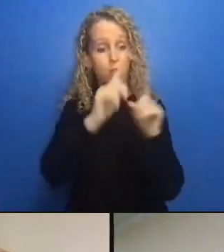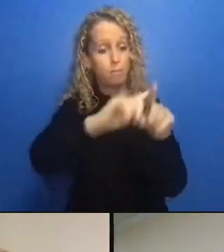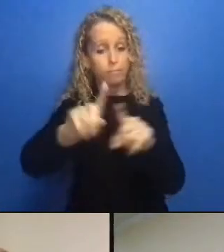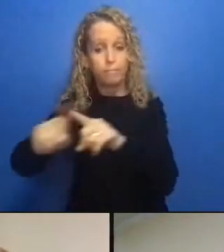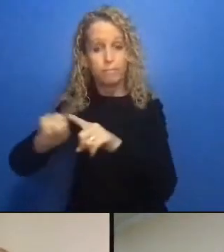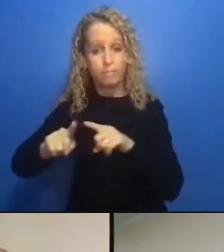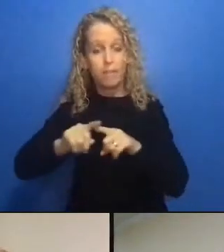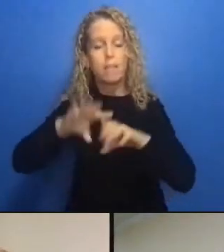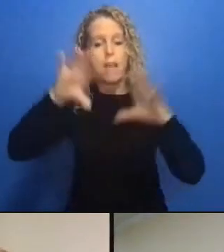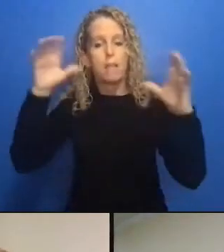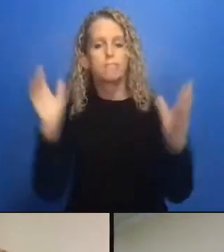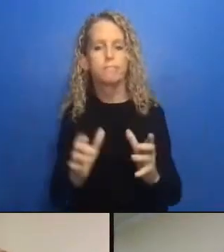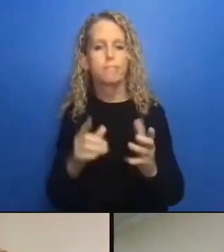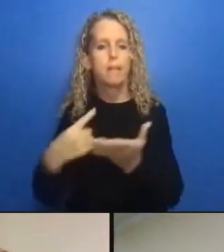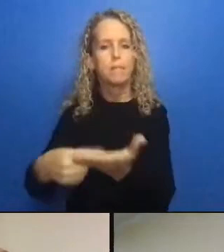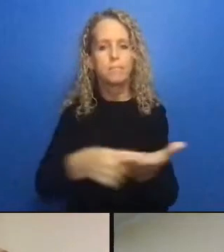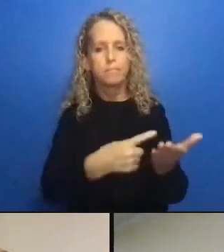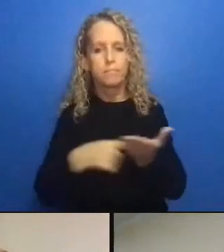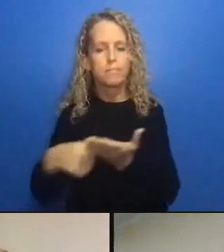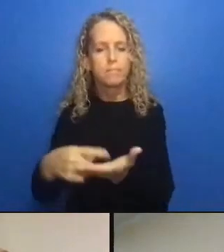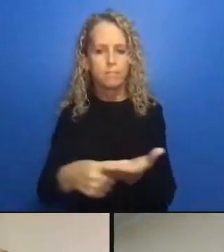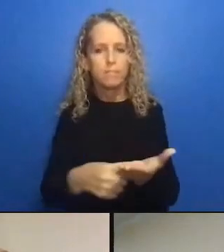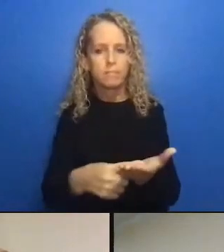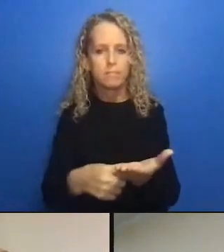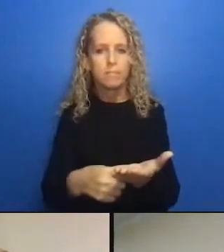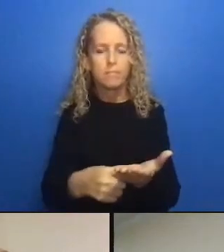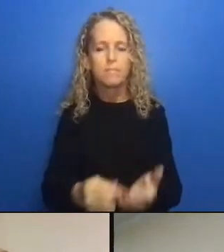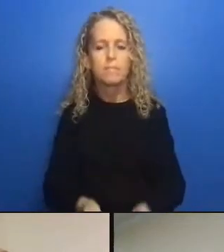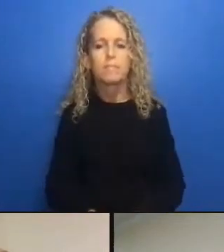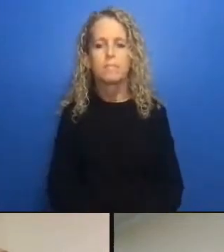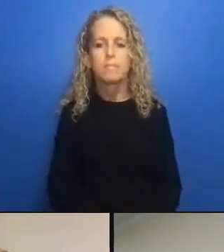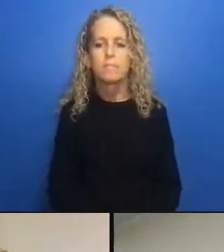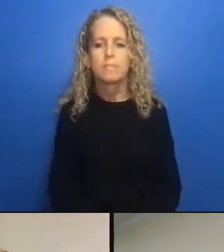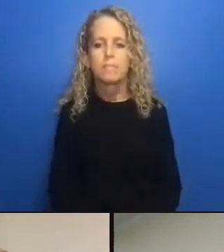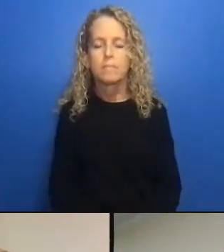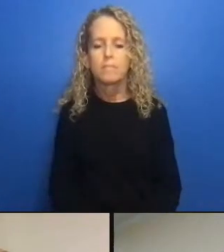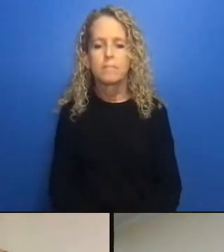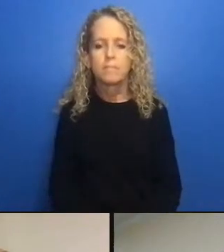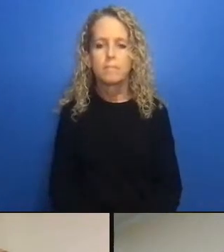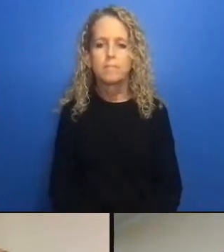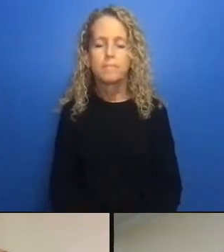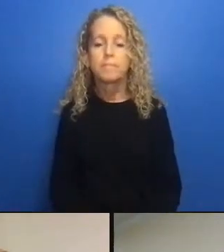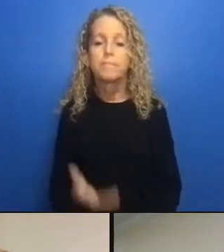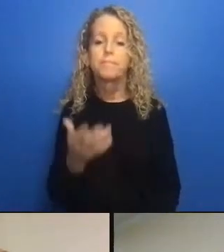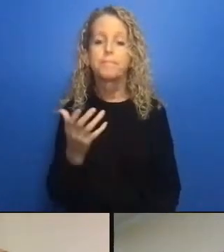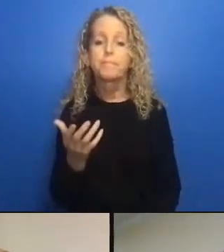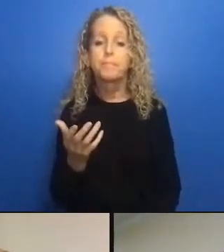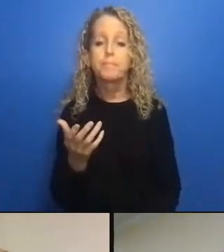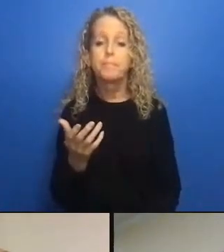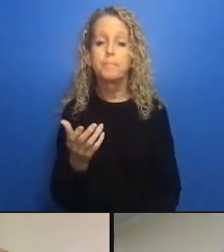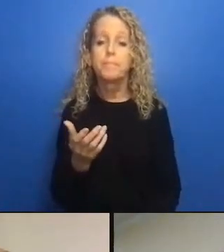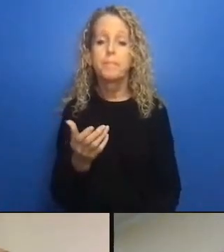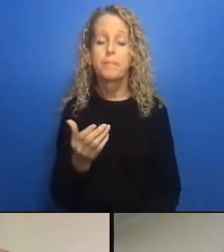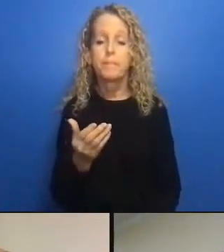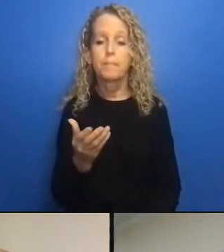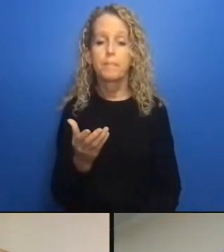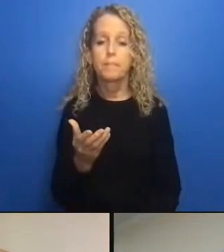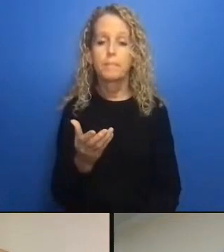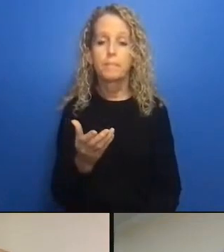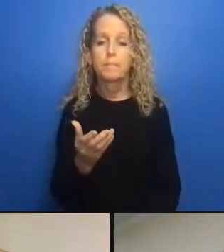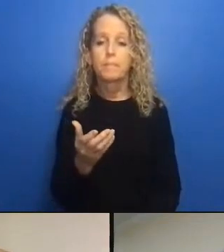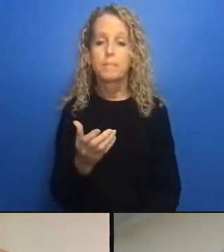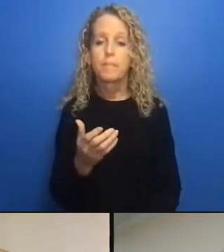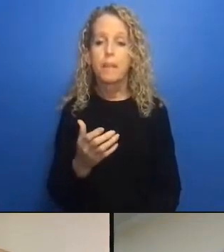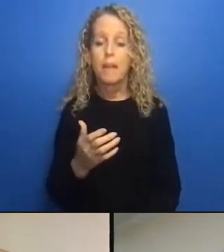businesses. And it's really, you know, the biggest transfer is really from